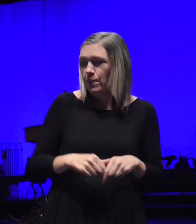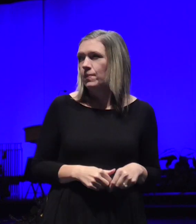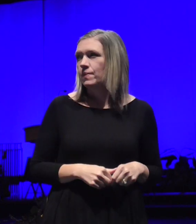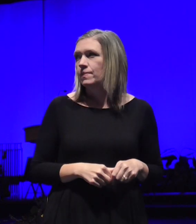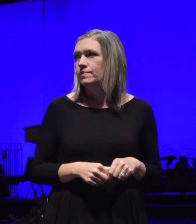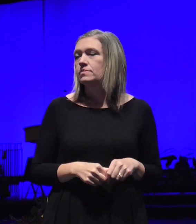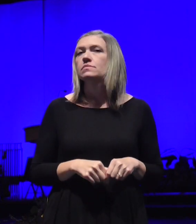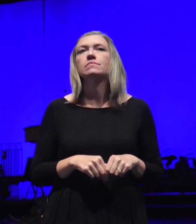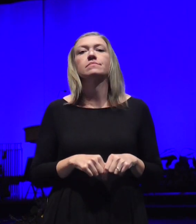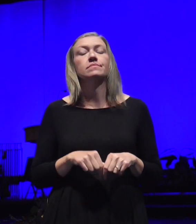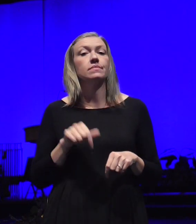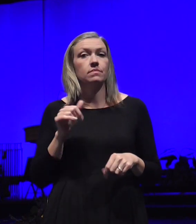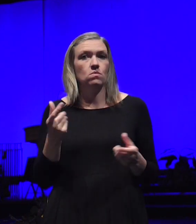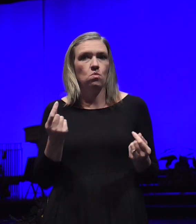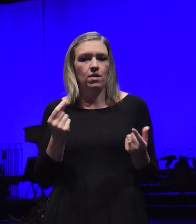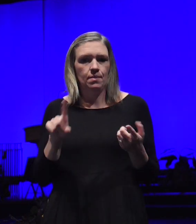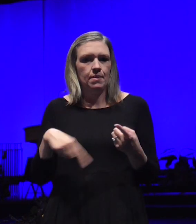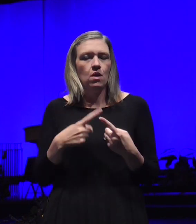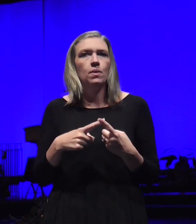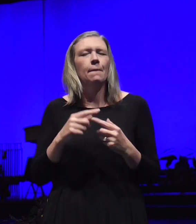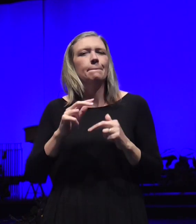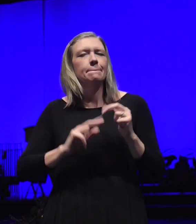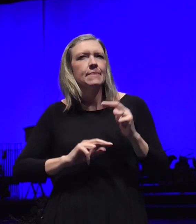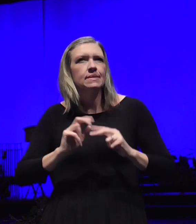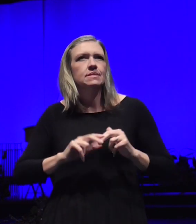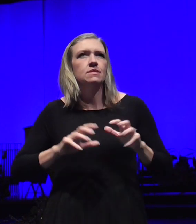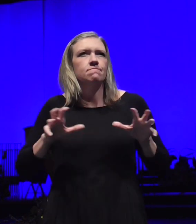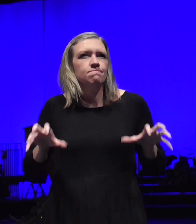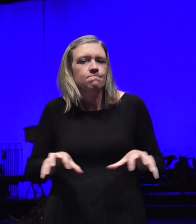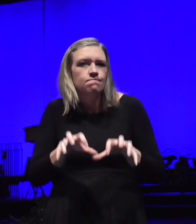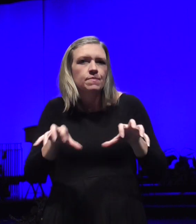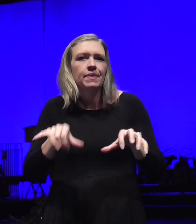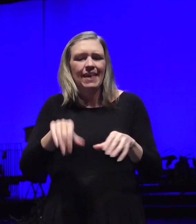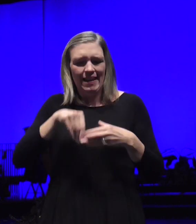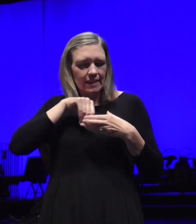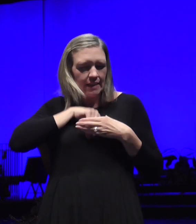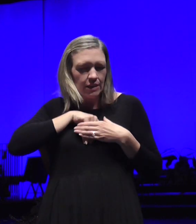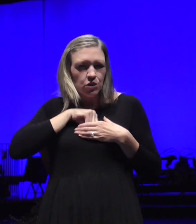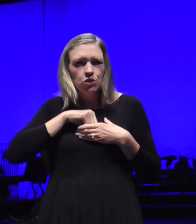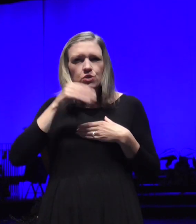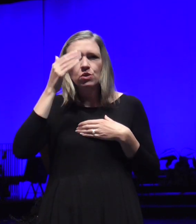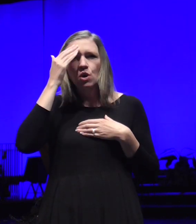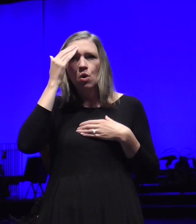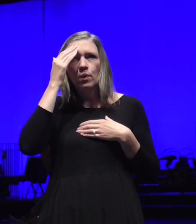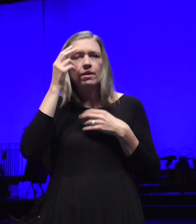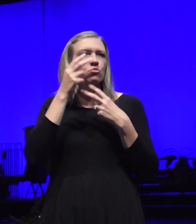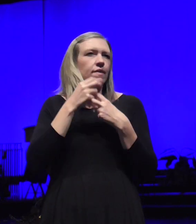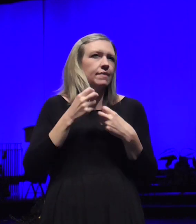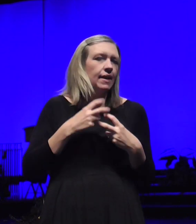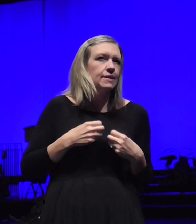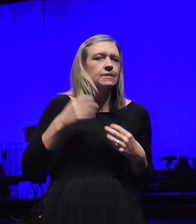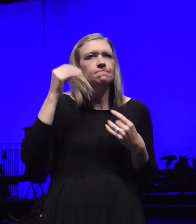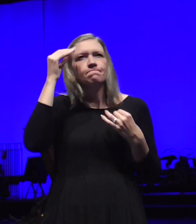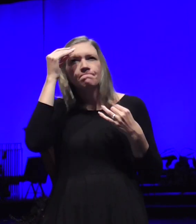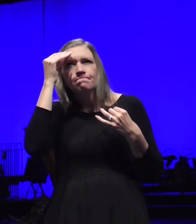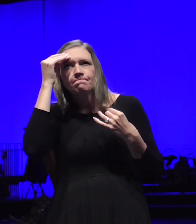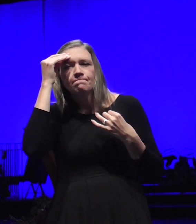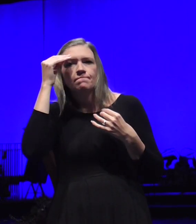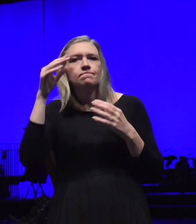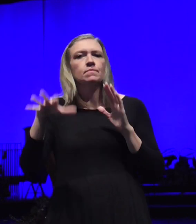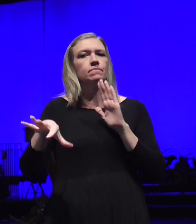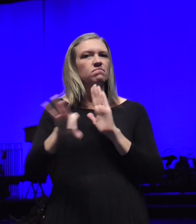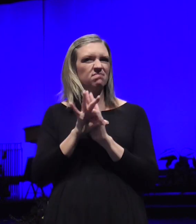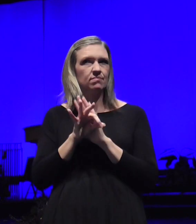it's about building on that inner knowingness, reflecting love,